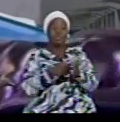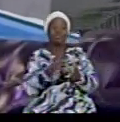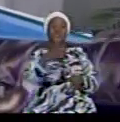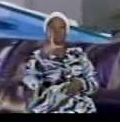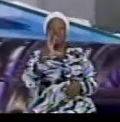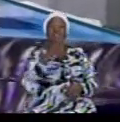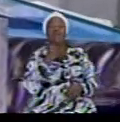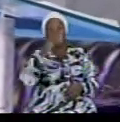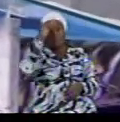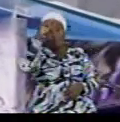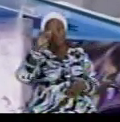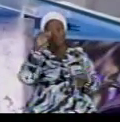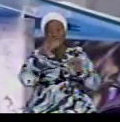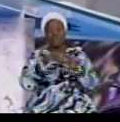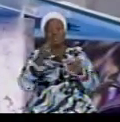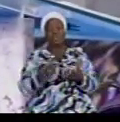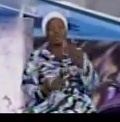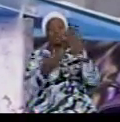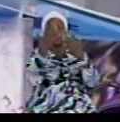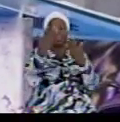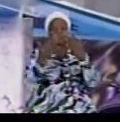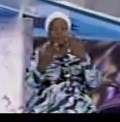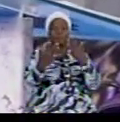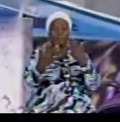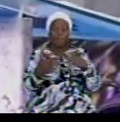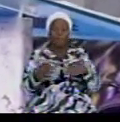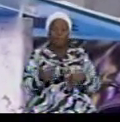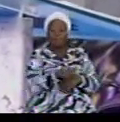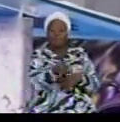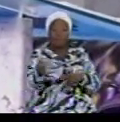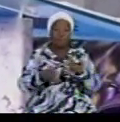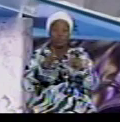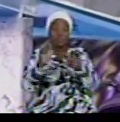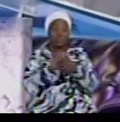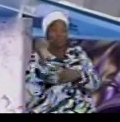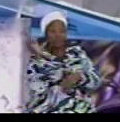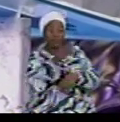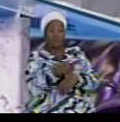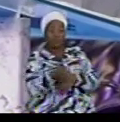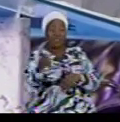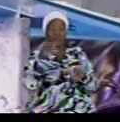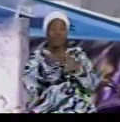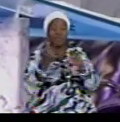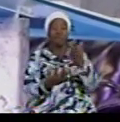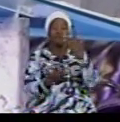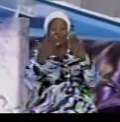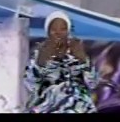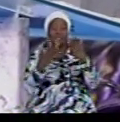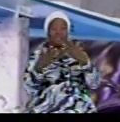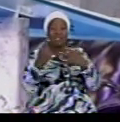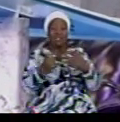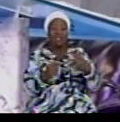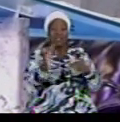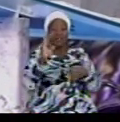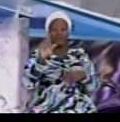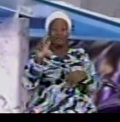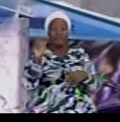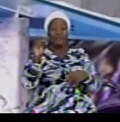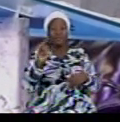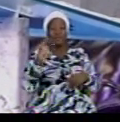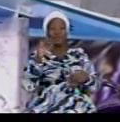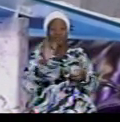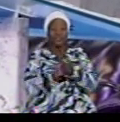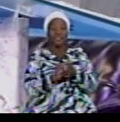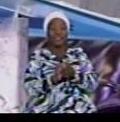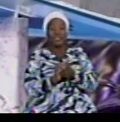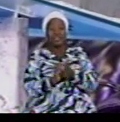and Abednego into the fire. Those people that cast them into the fire, the flame of the fire came